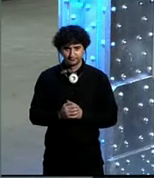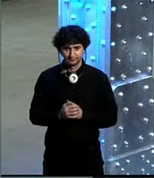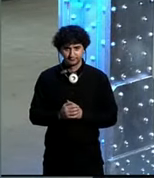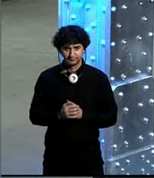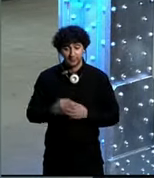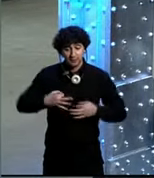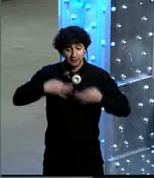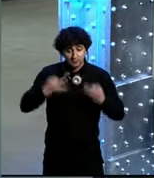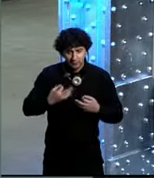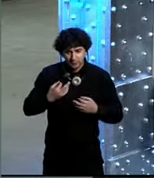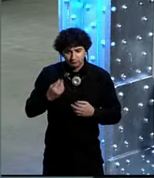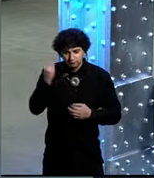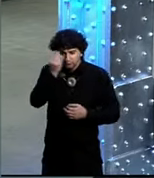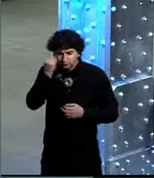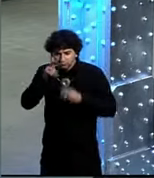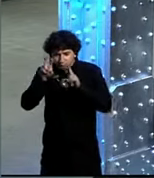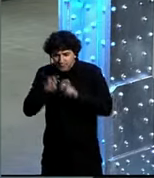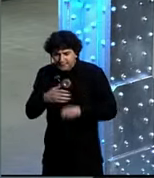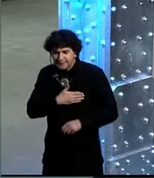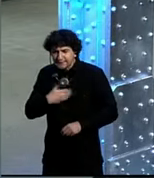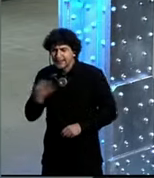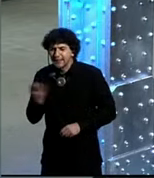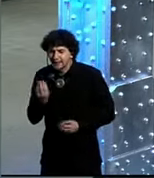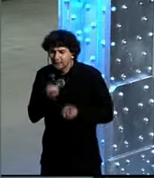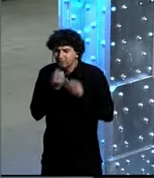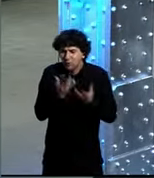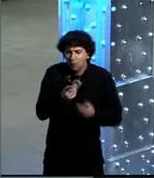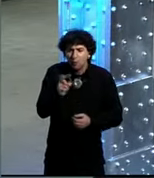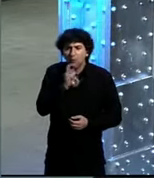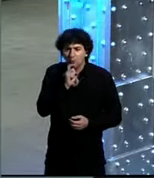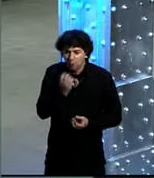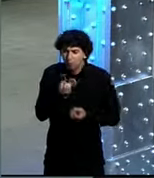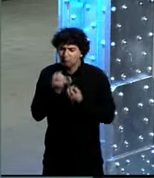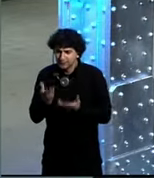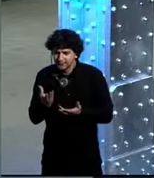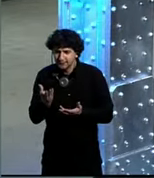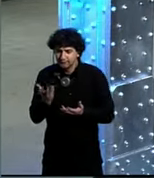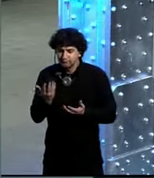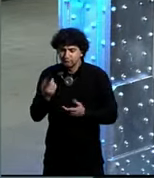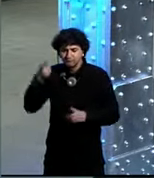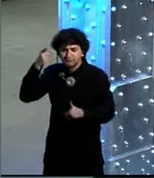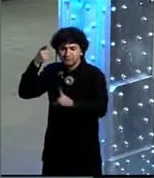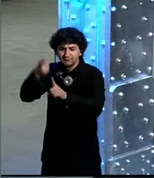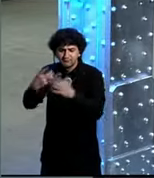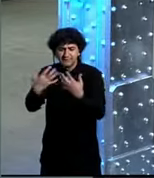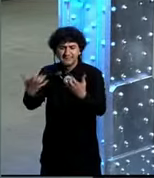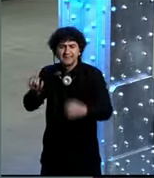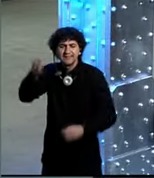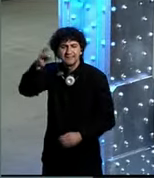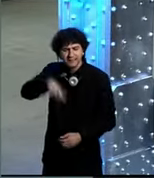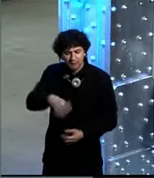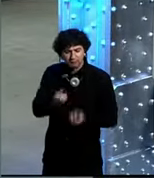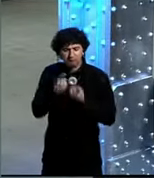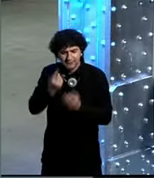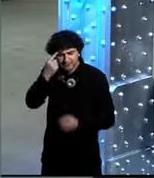know quite a lot about whom we want to tell the stories to. And we have a more or less solid idea of what we